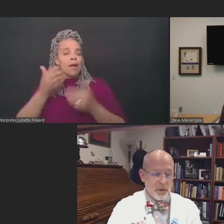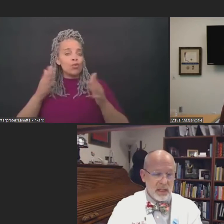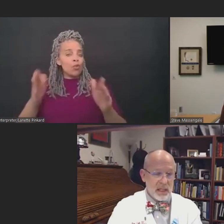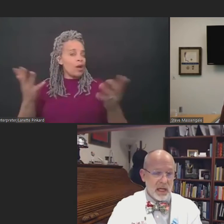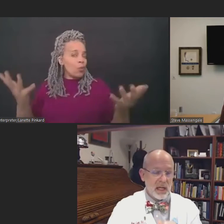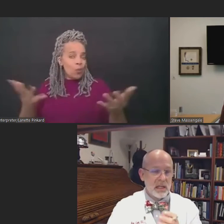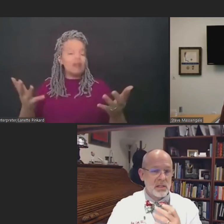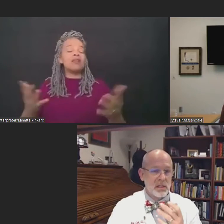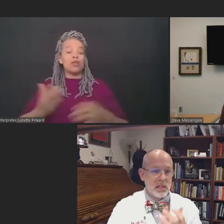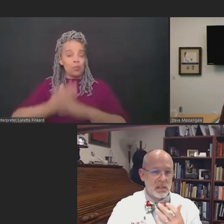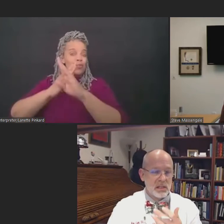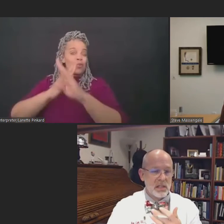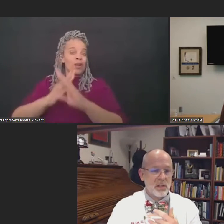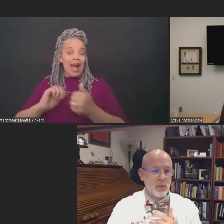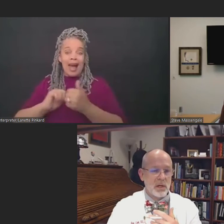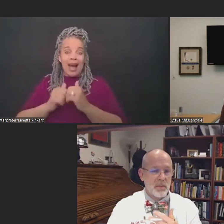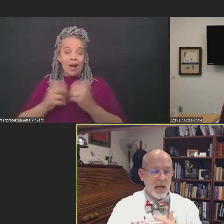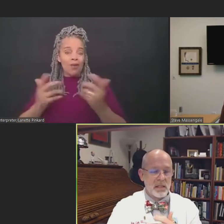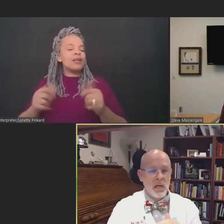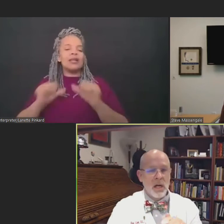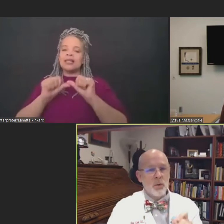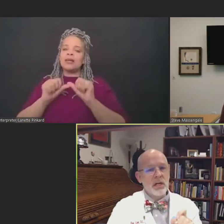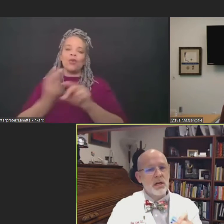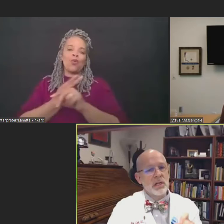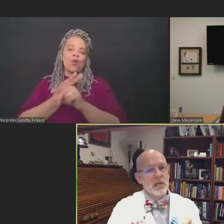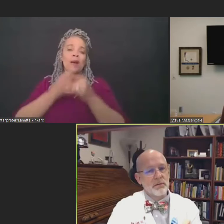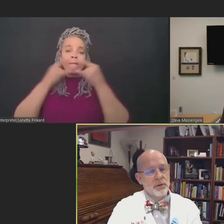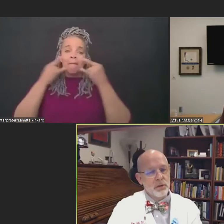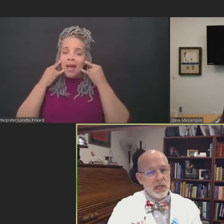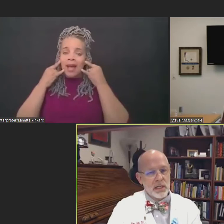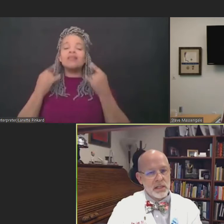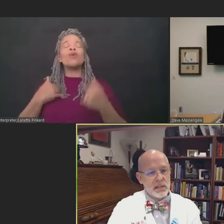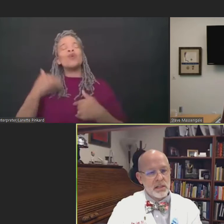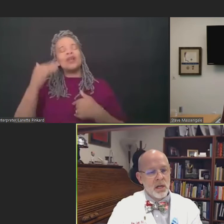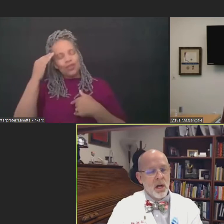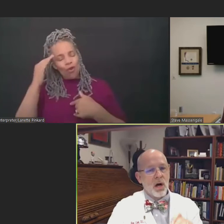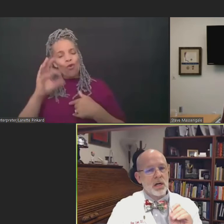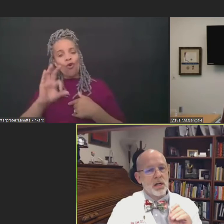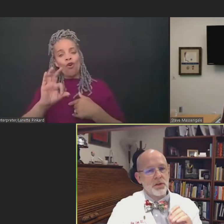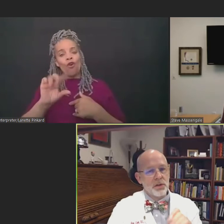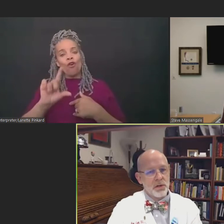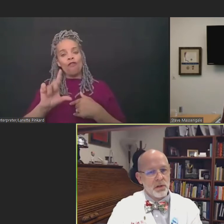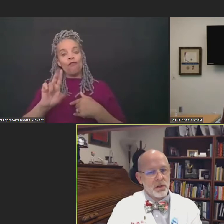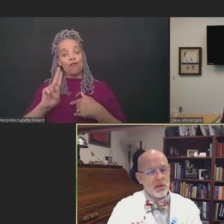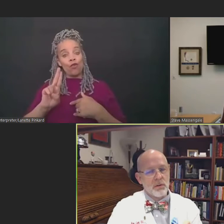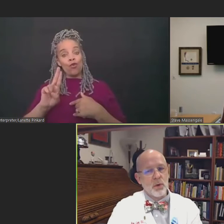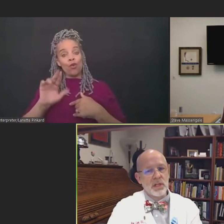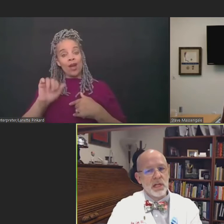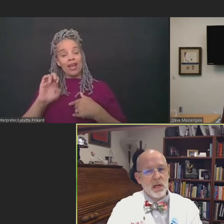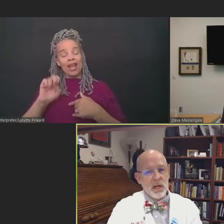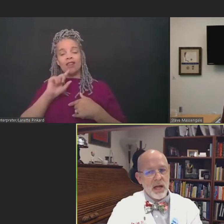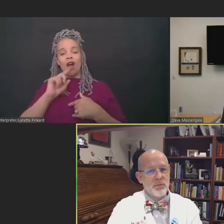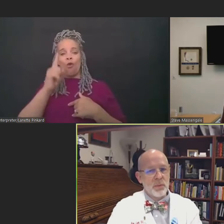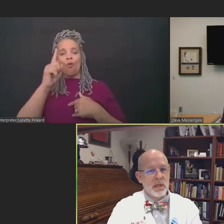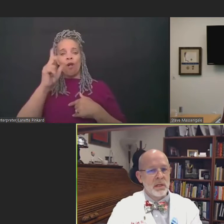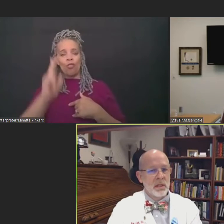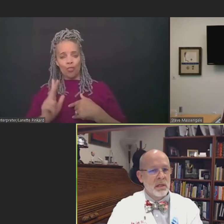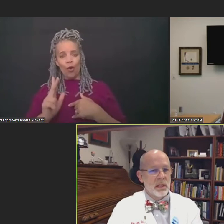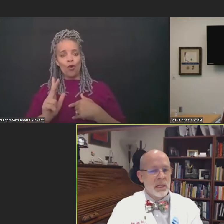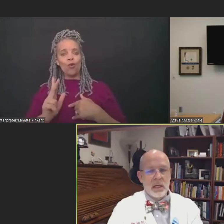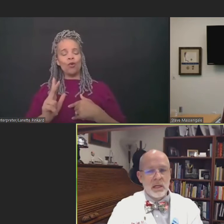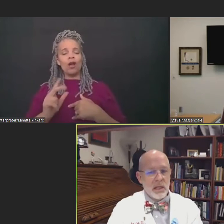to prevent that is to continue to wear a mask. We know that our flu cases are a third of what they have